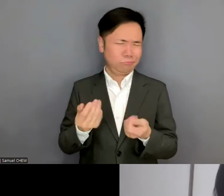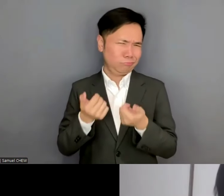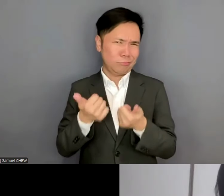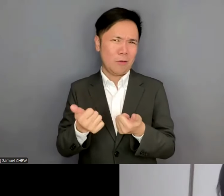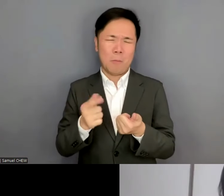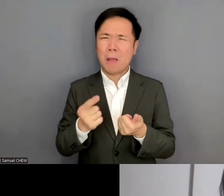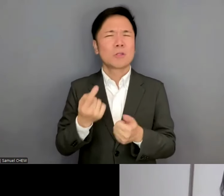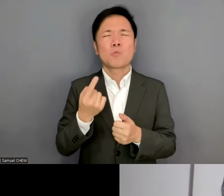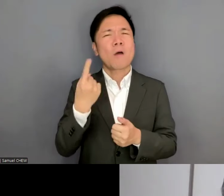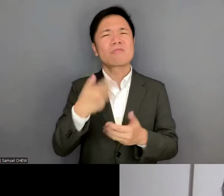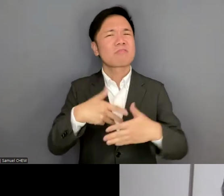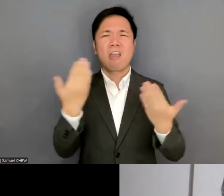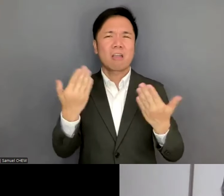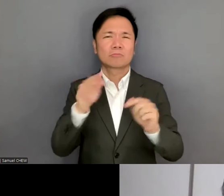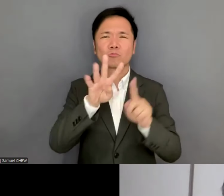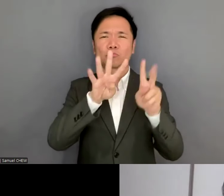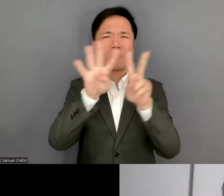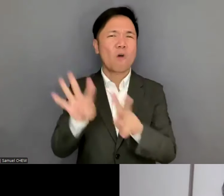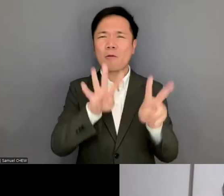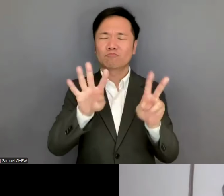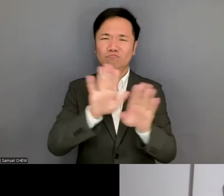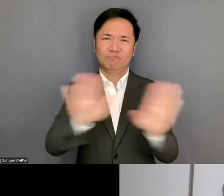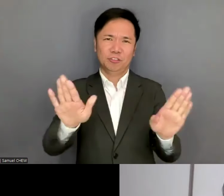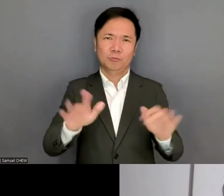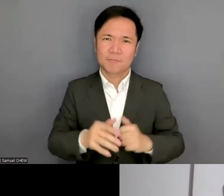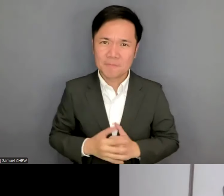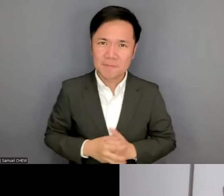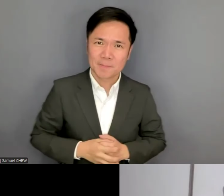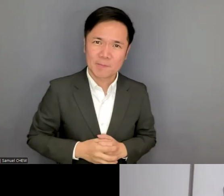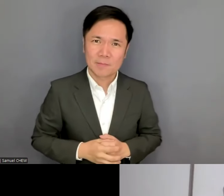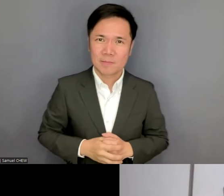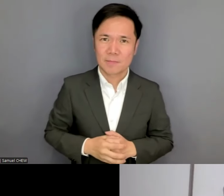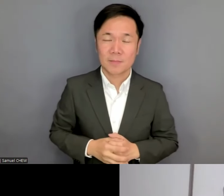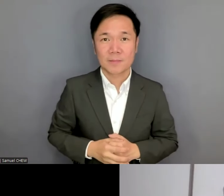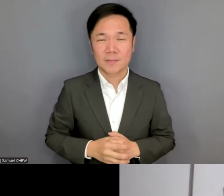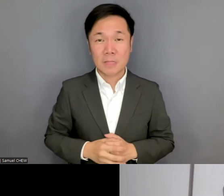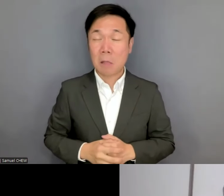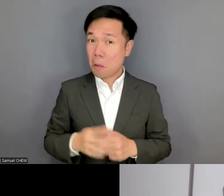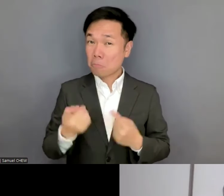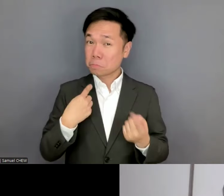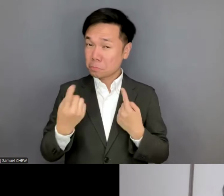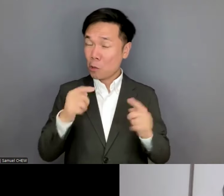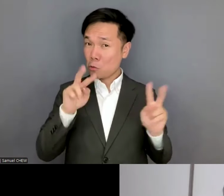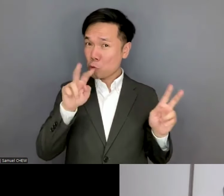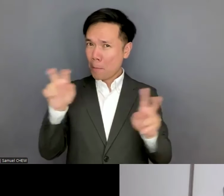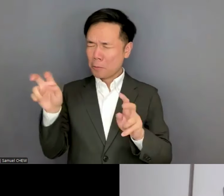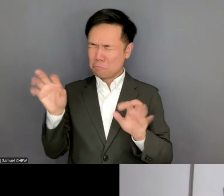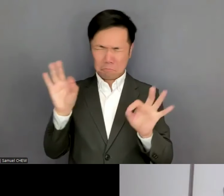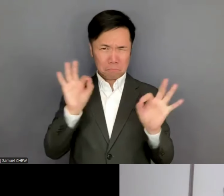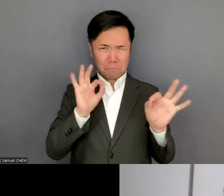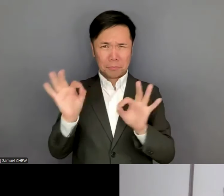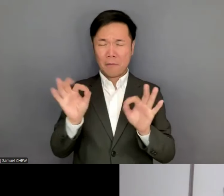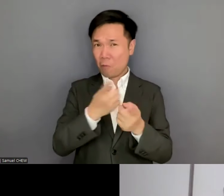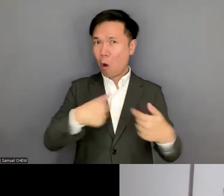24 para hours. poder participar y hablar sobre las temáticas que We ellos had a decidieron, chance ¿no? to talk ¿Cómo se about the decidieron topics estos that temas? Se other people decidieron en